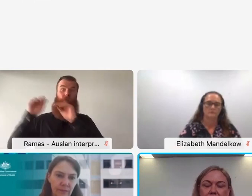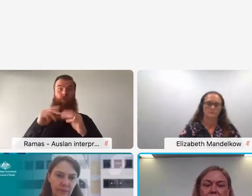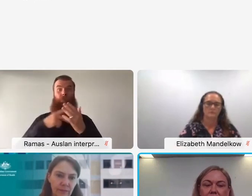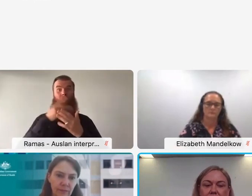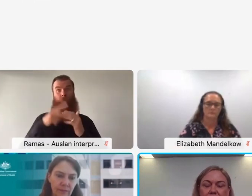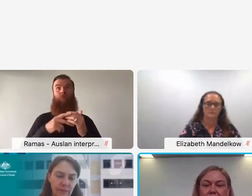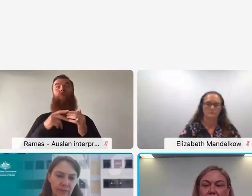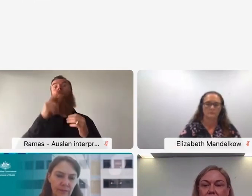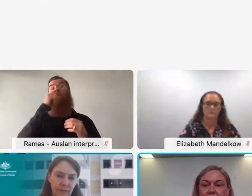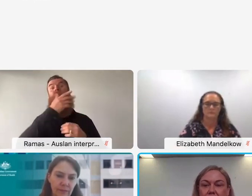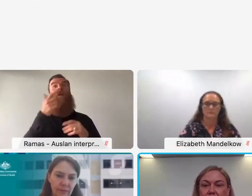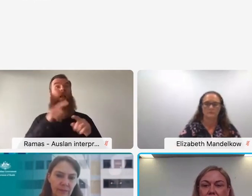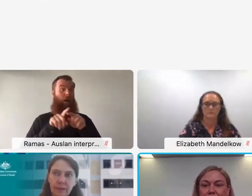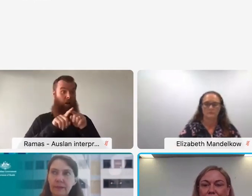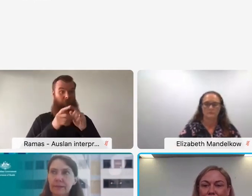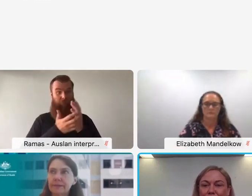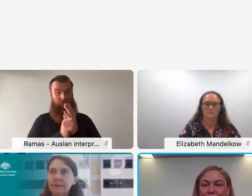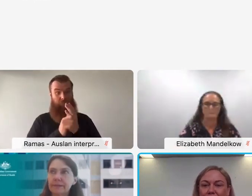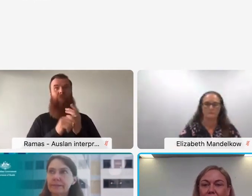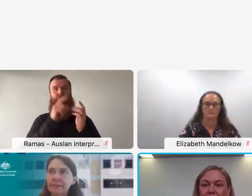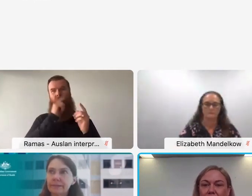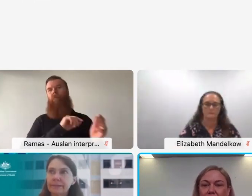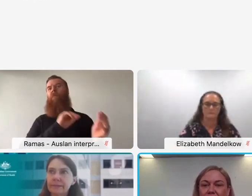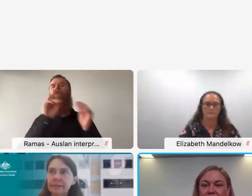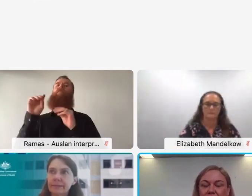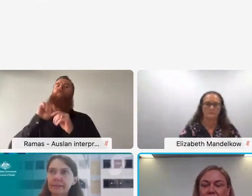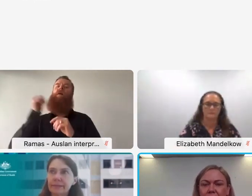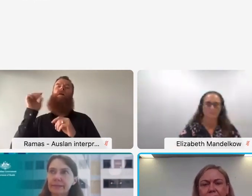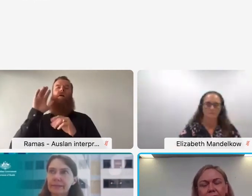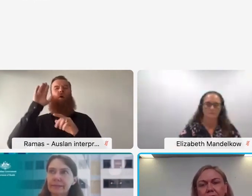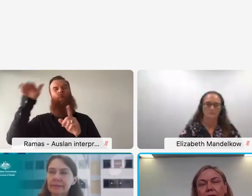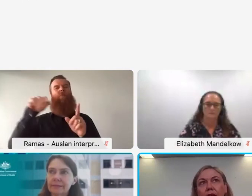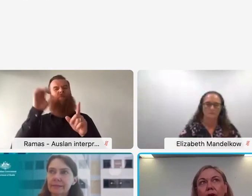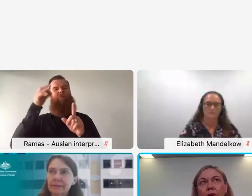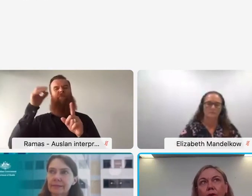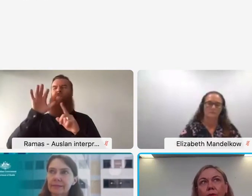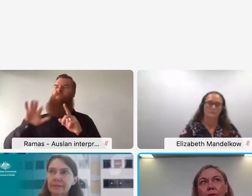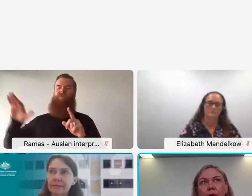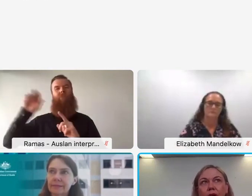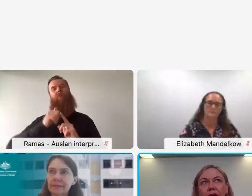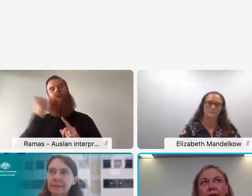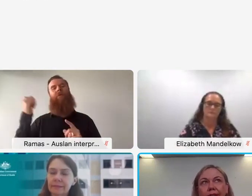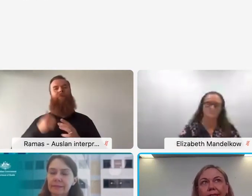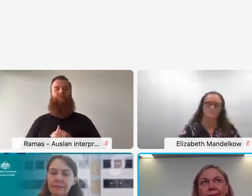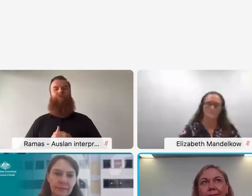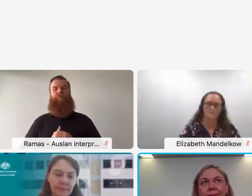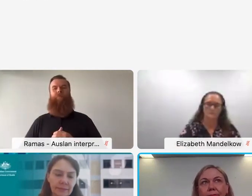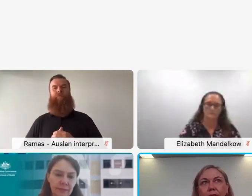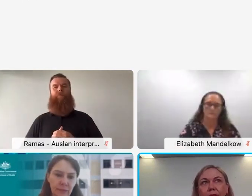skills, and you know, it's a real feature. And I think